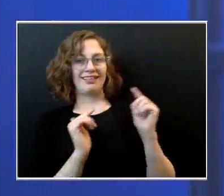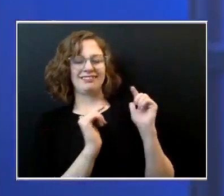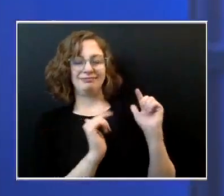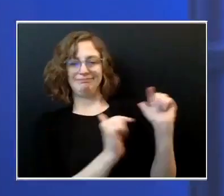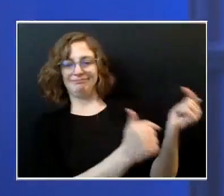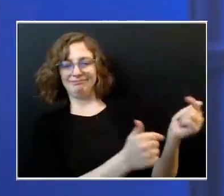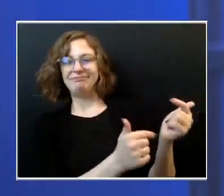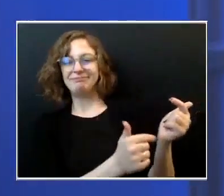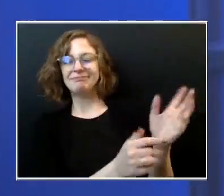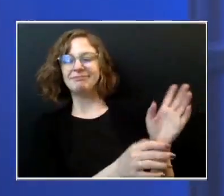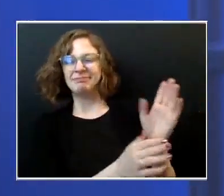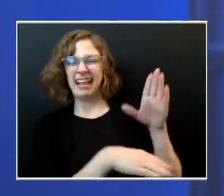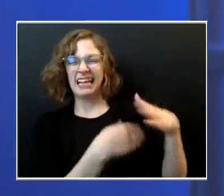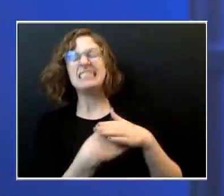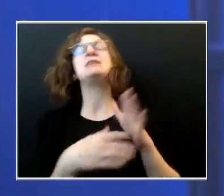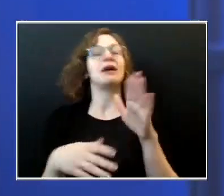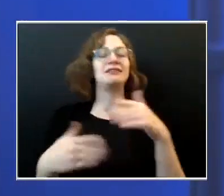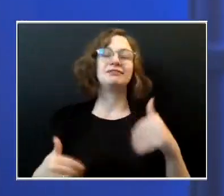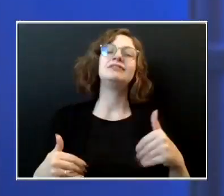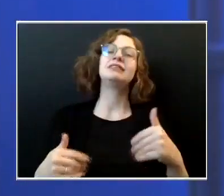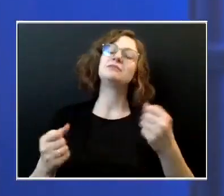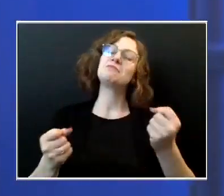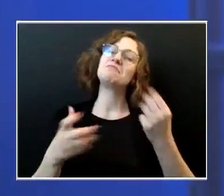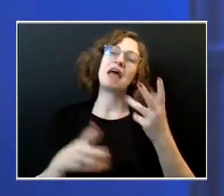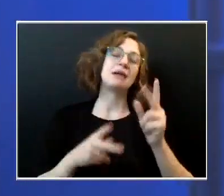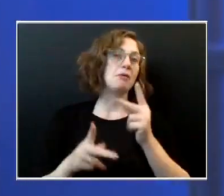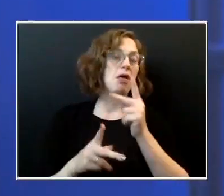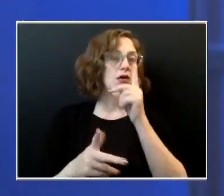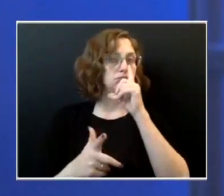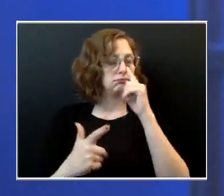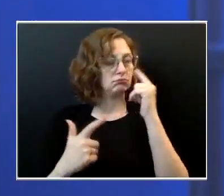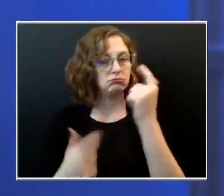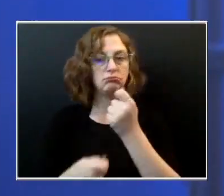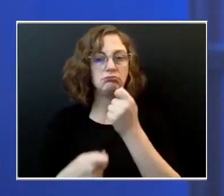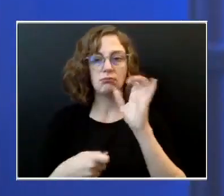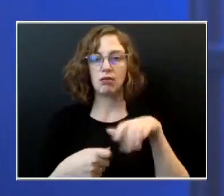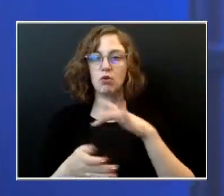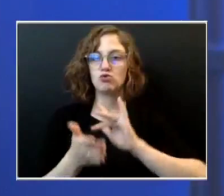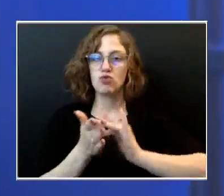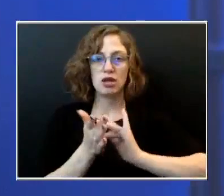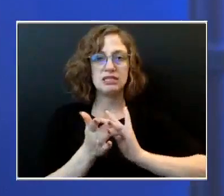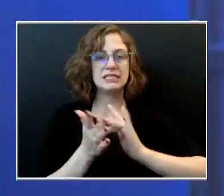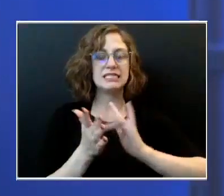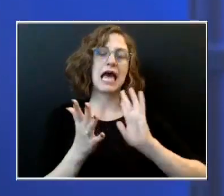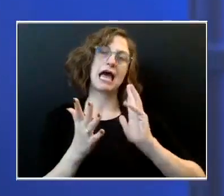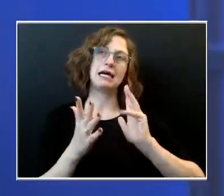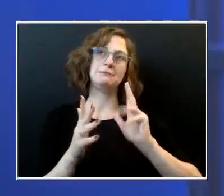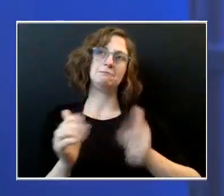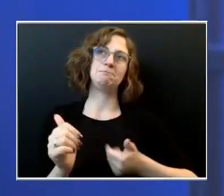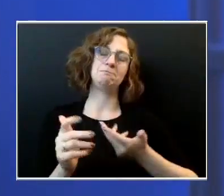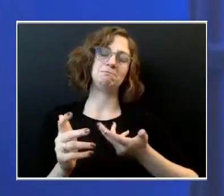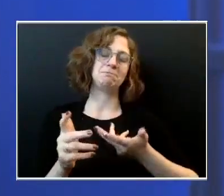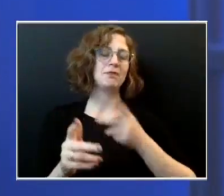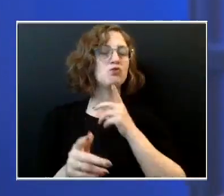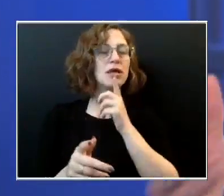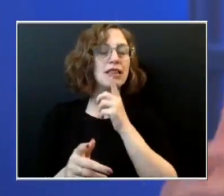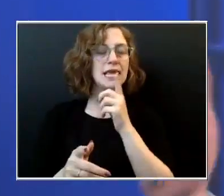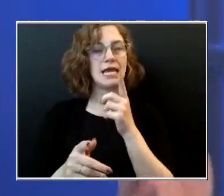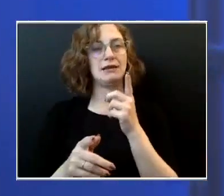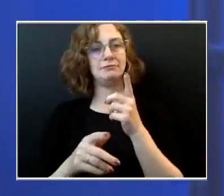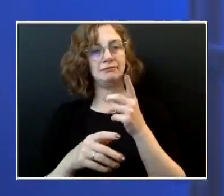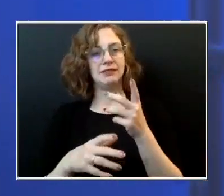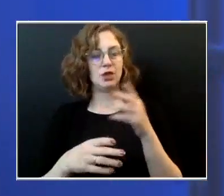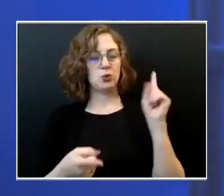big interest in those drugs and that drive weight loss and reduce appetite, and actually may have